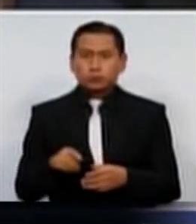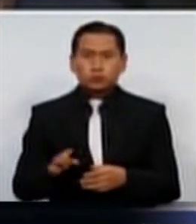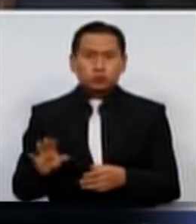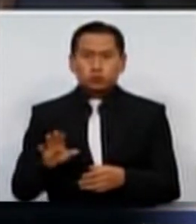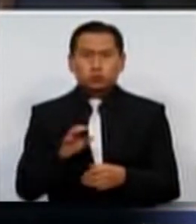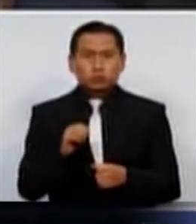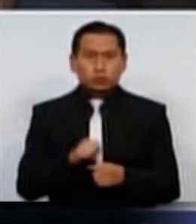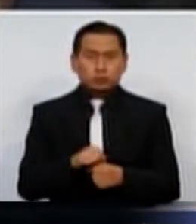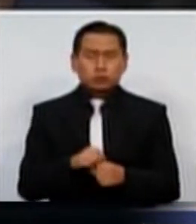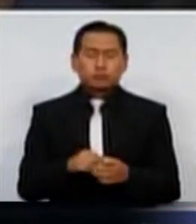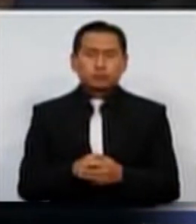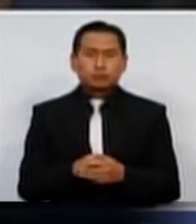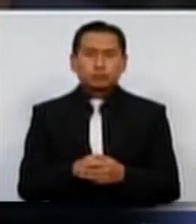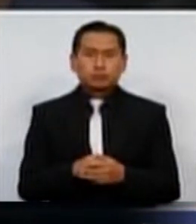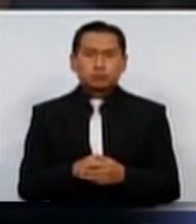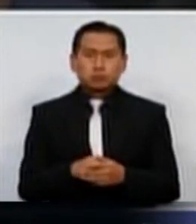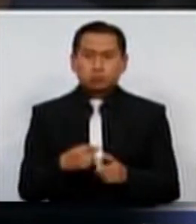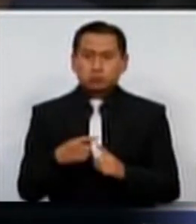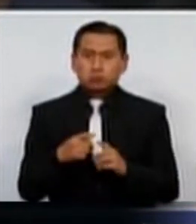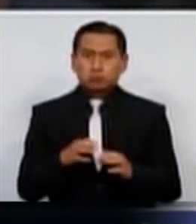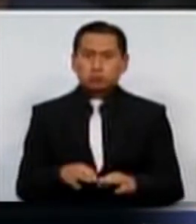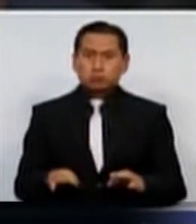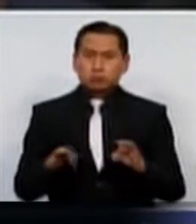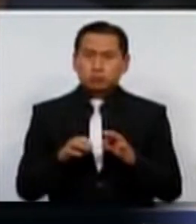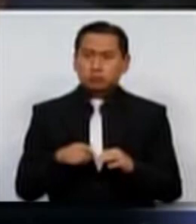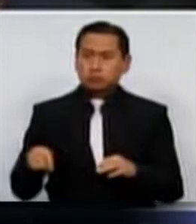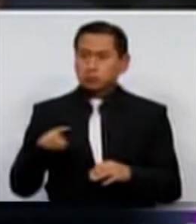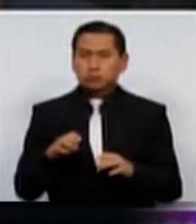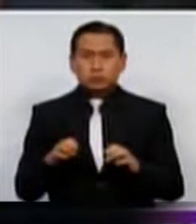And due to their work,